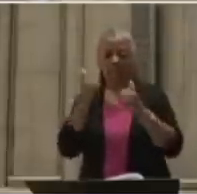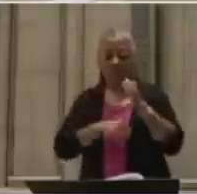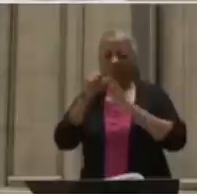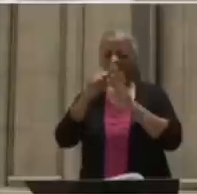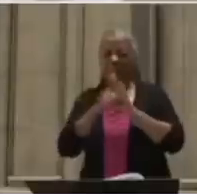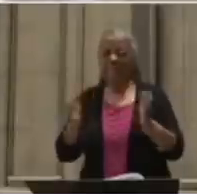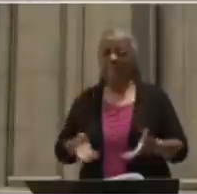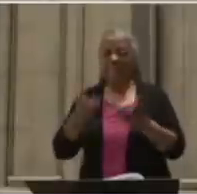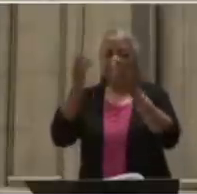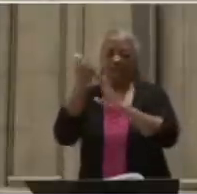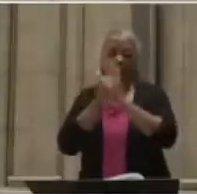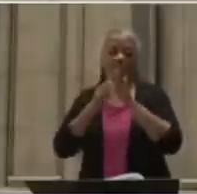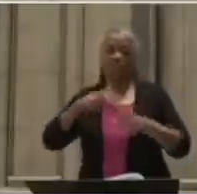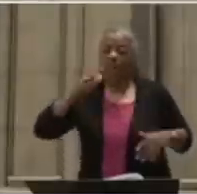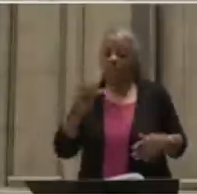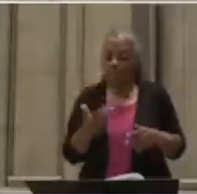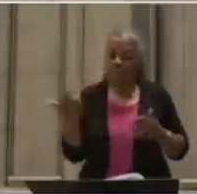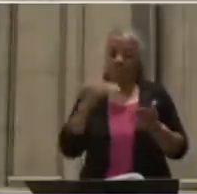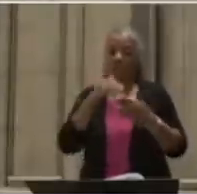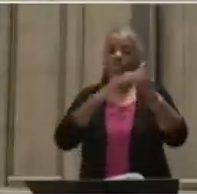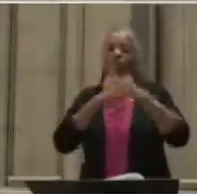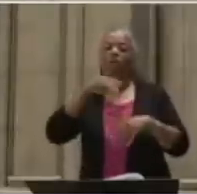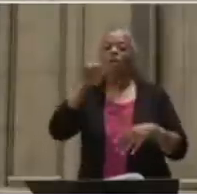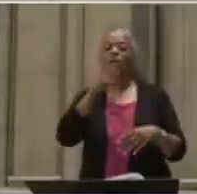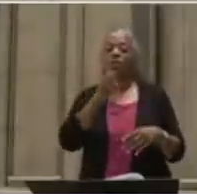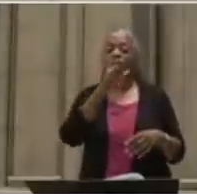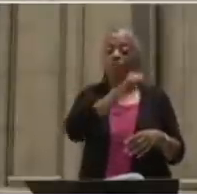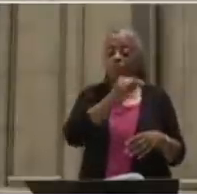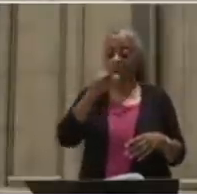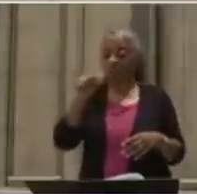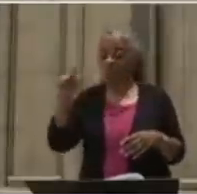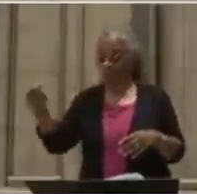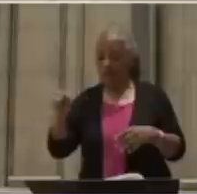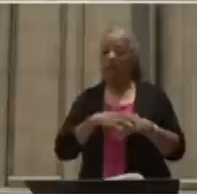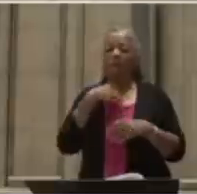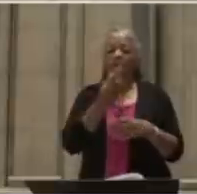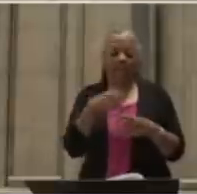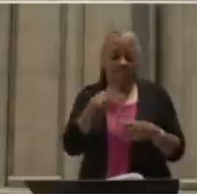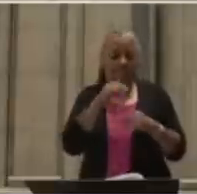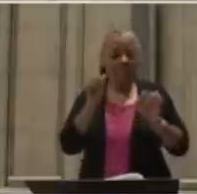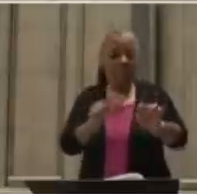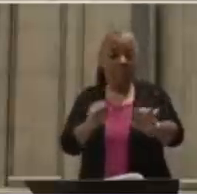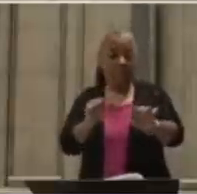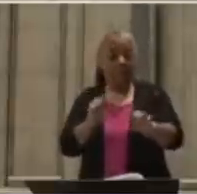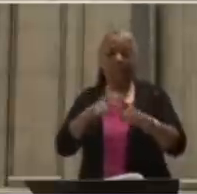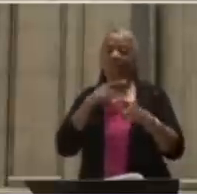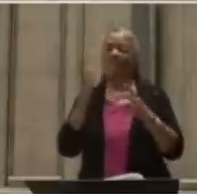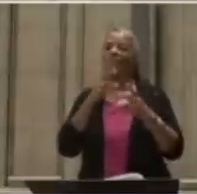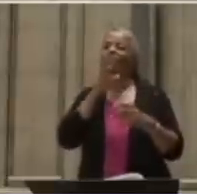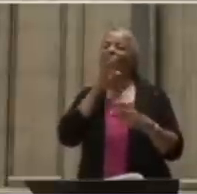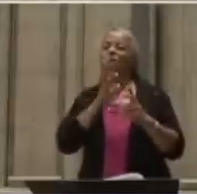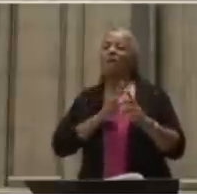up an agenda for a third reconstruction on June 20, 2020. I'm telling you, there's the possibility of the